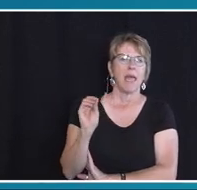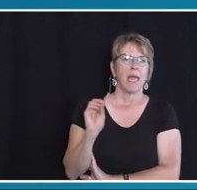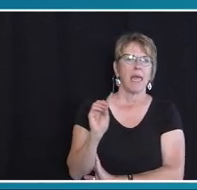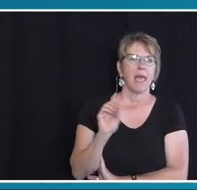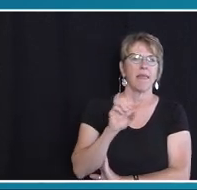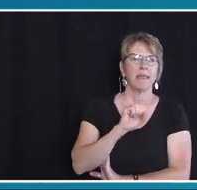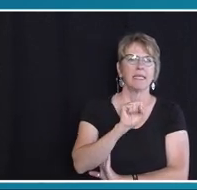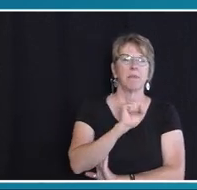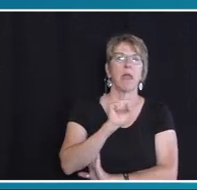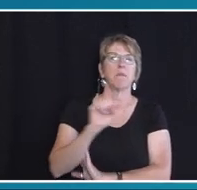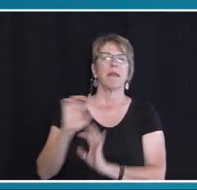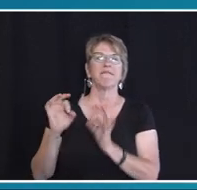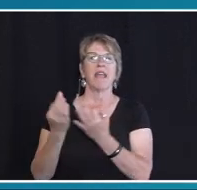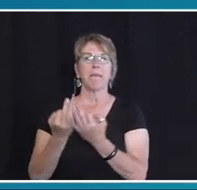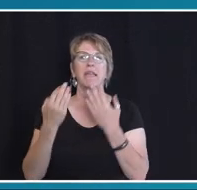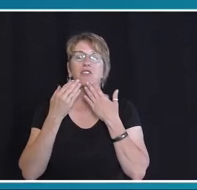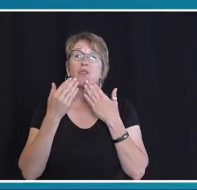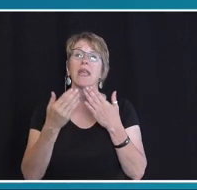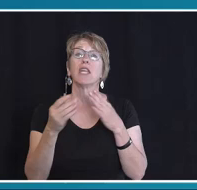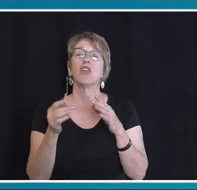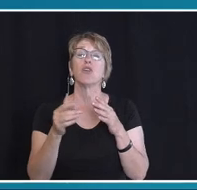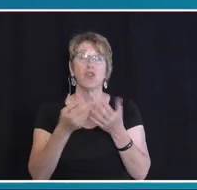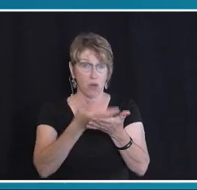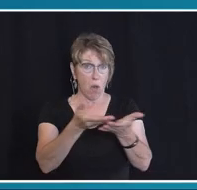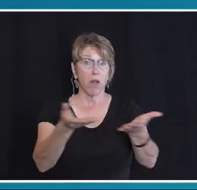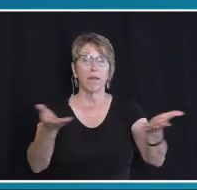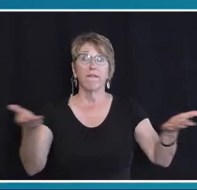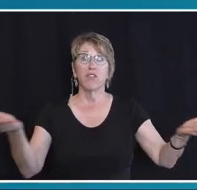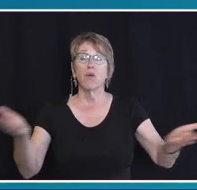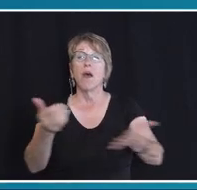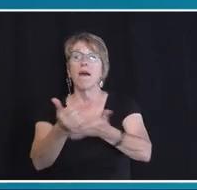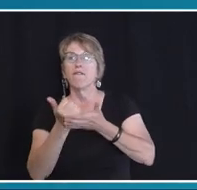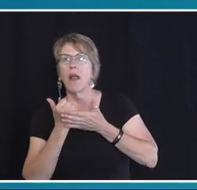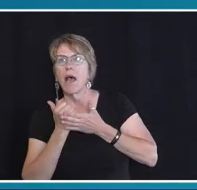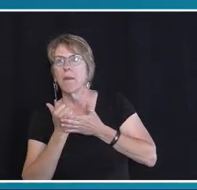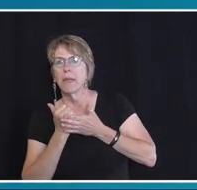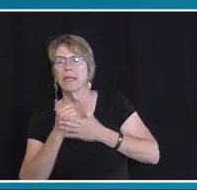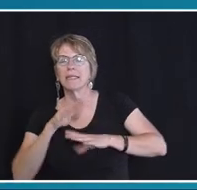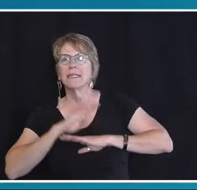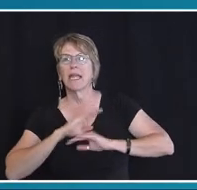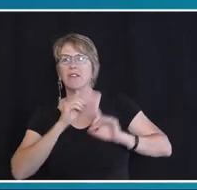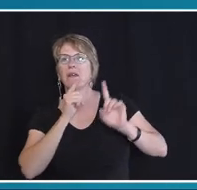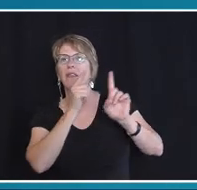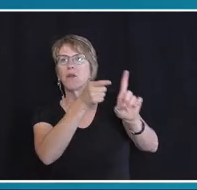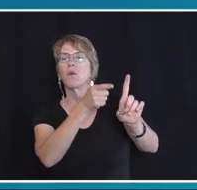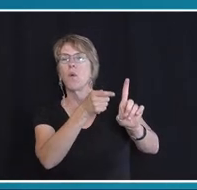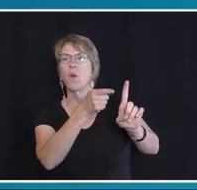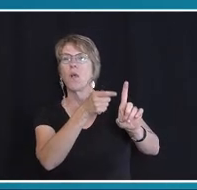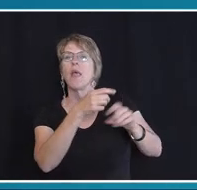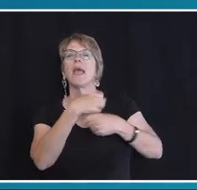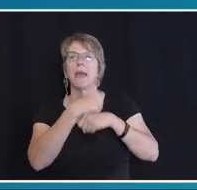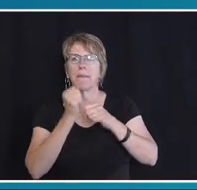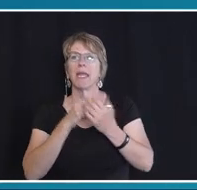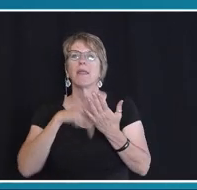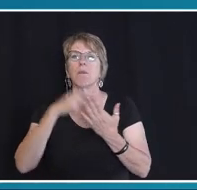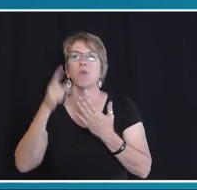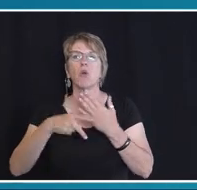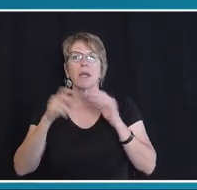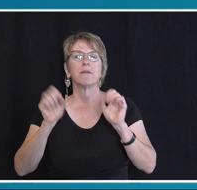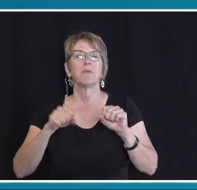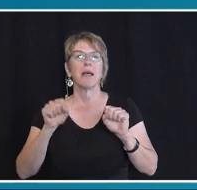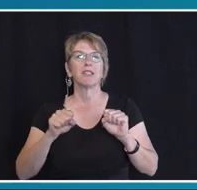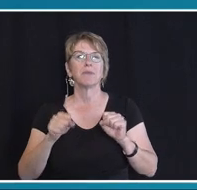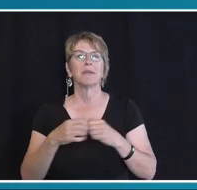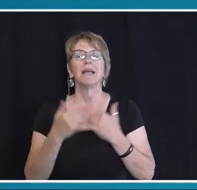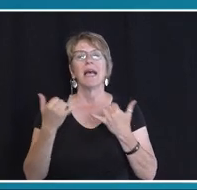opportunity. And thank you to all of you for helping us work towards this year's fundraising goal and making these programs possible.